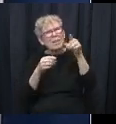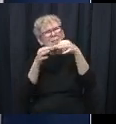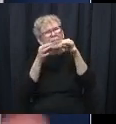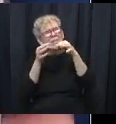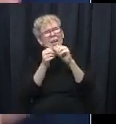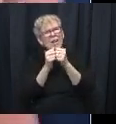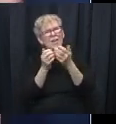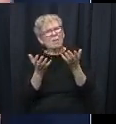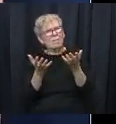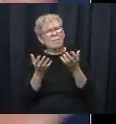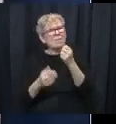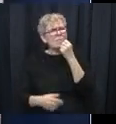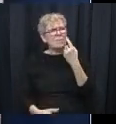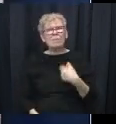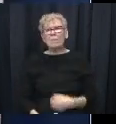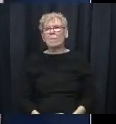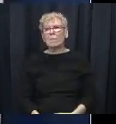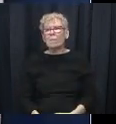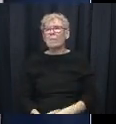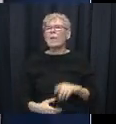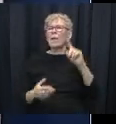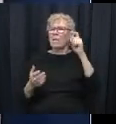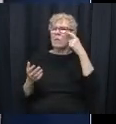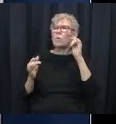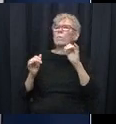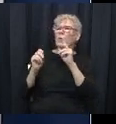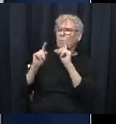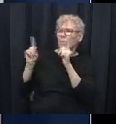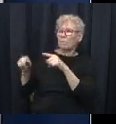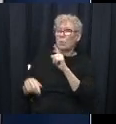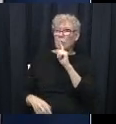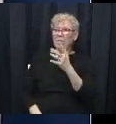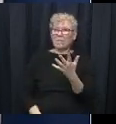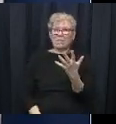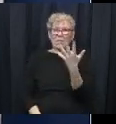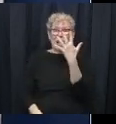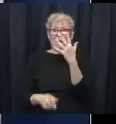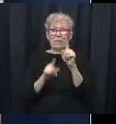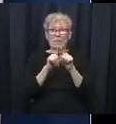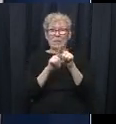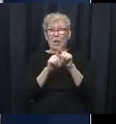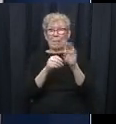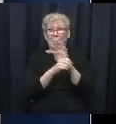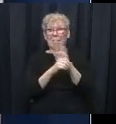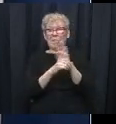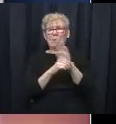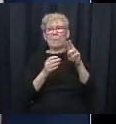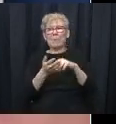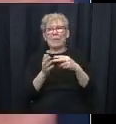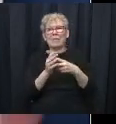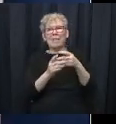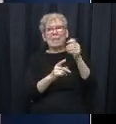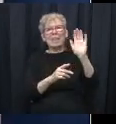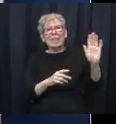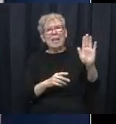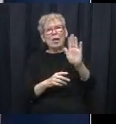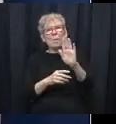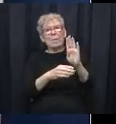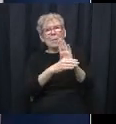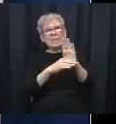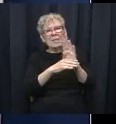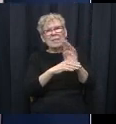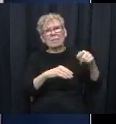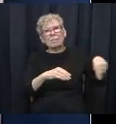businesses is they have go above and beyond safety protocols, inspiring consumer confidence. It's good for any business if it's available in